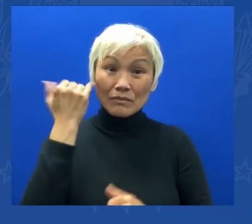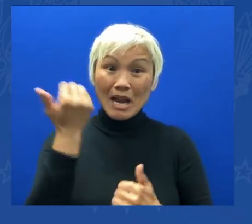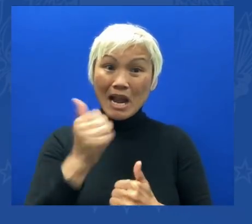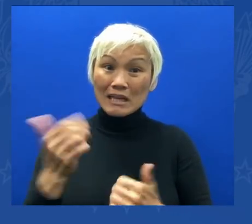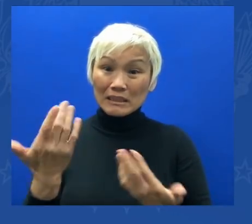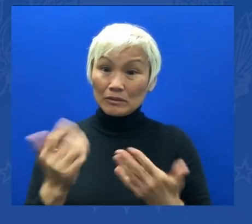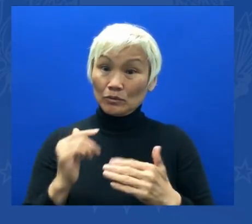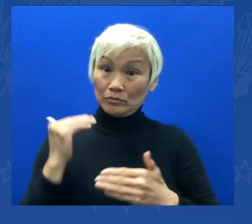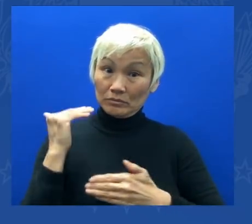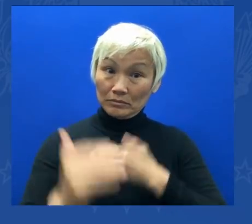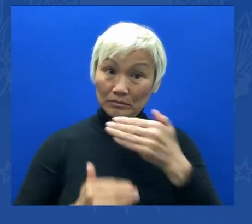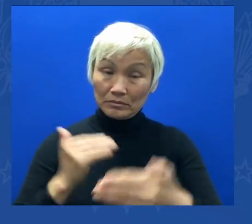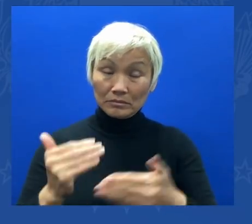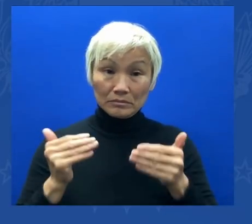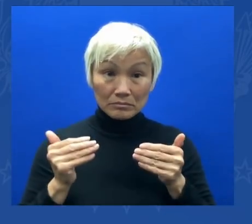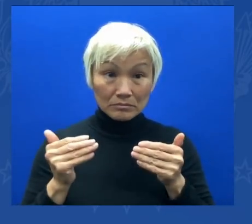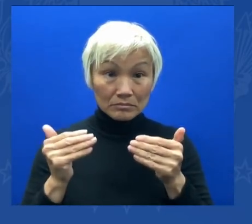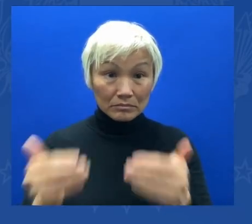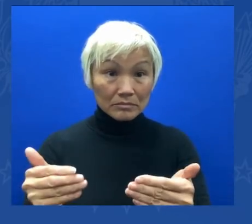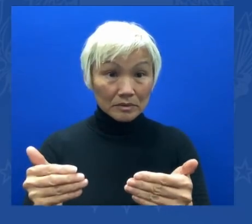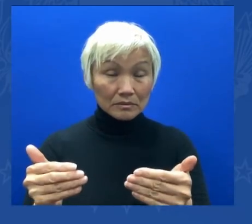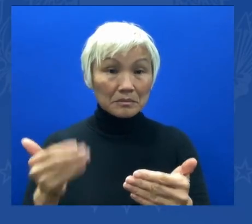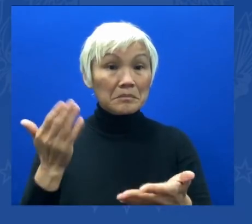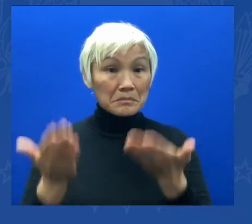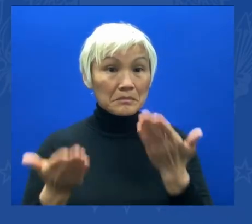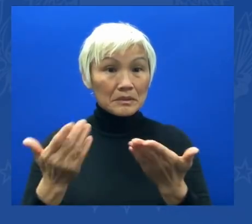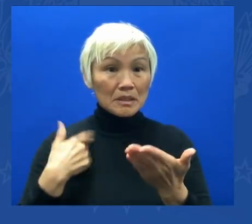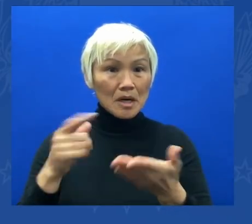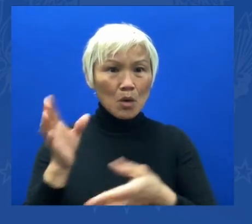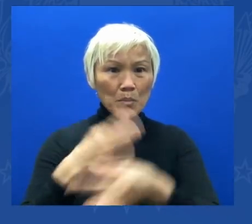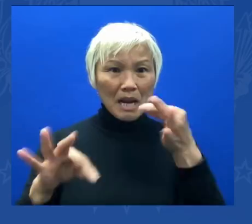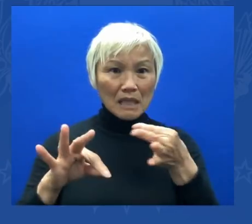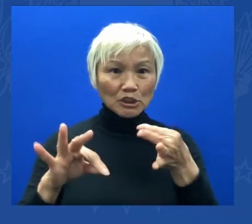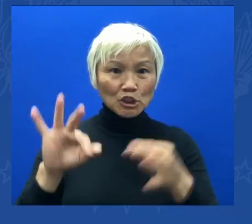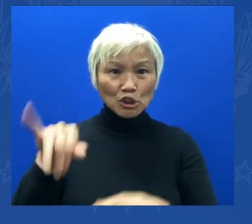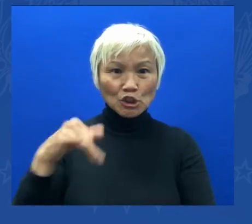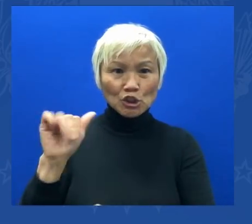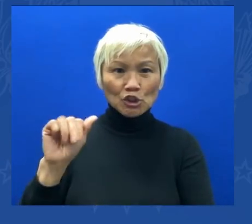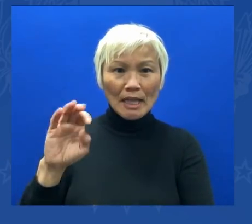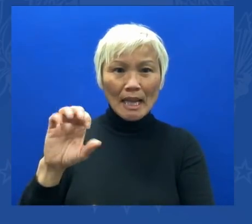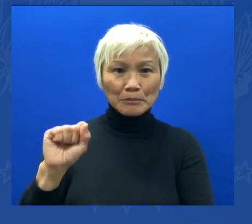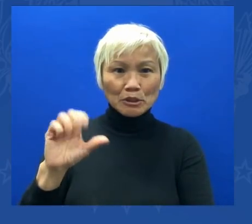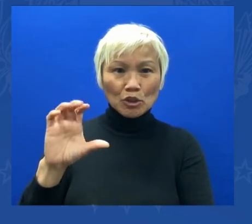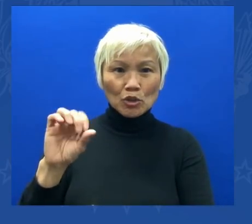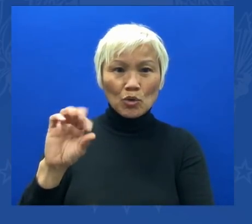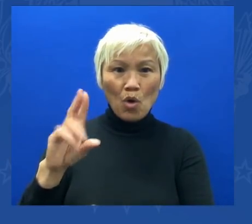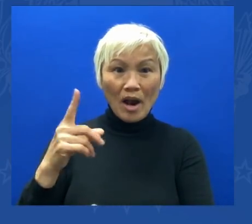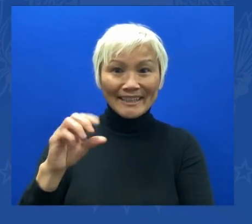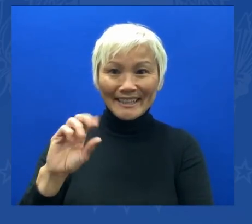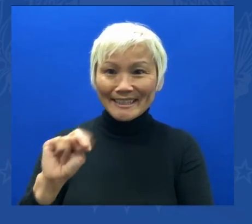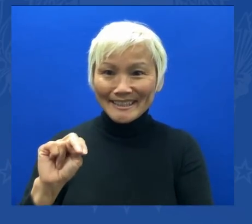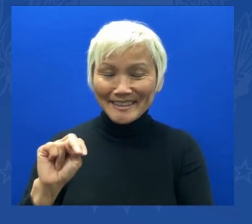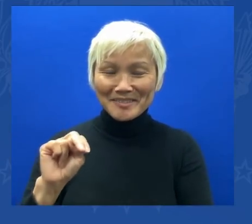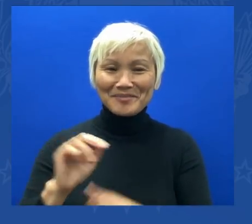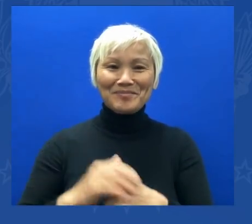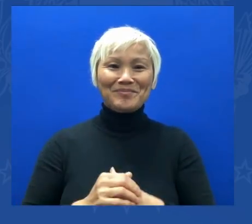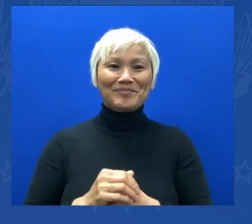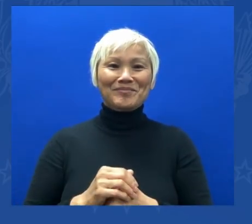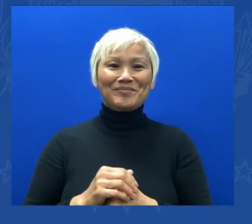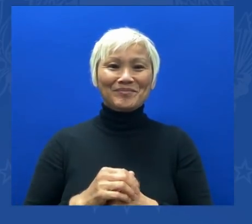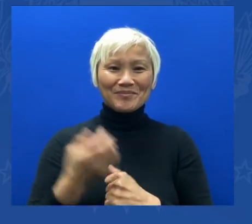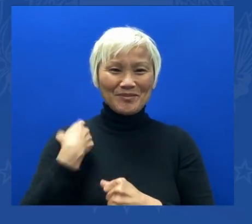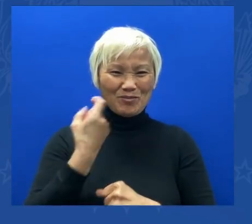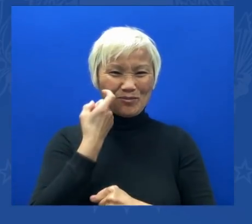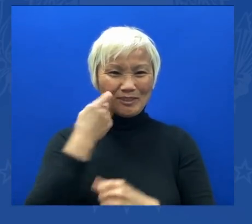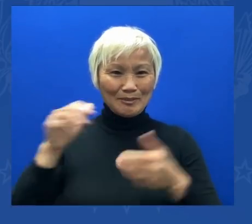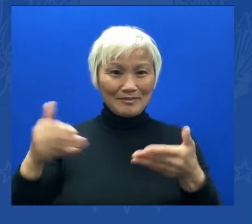James Corden. It was great having him over to the White House the other day, just as he announced he's leaving the show.